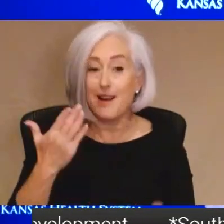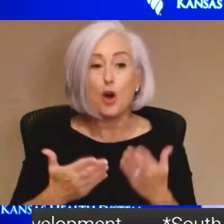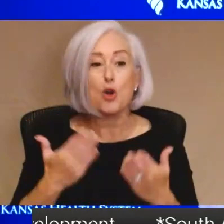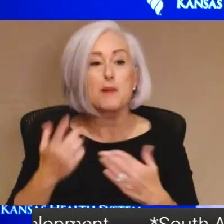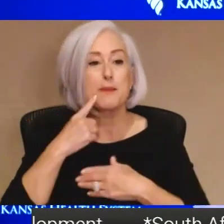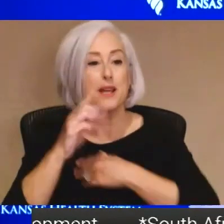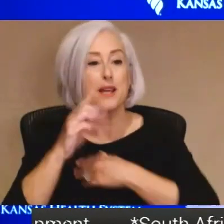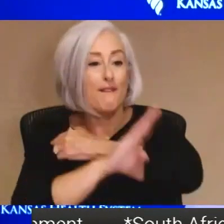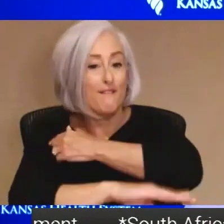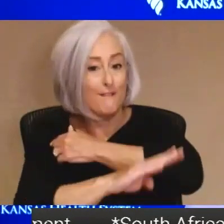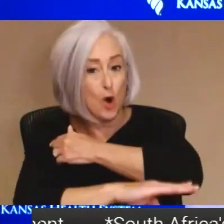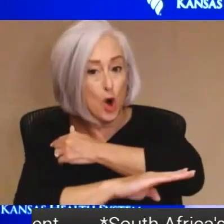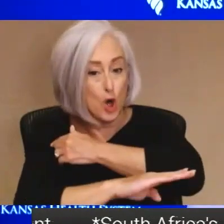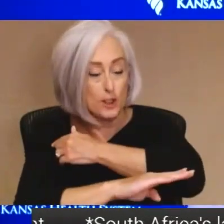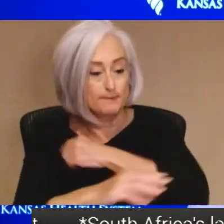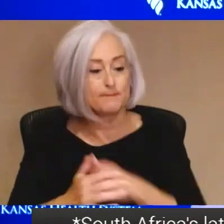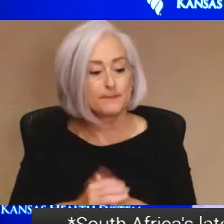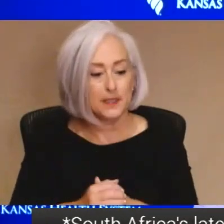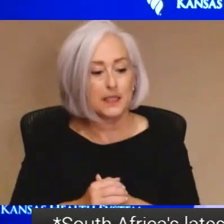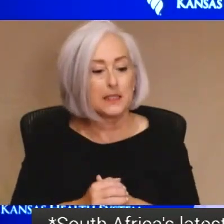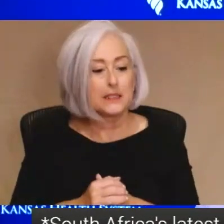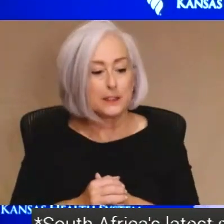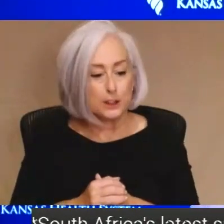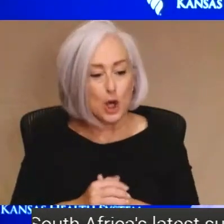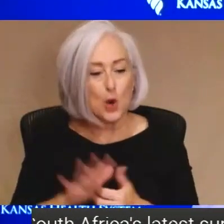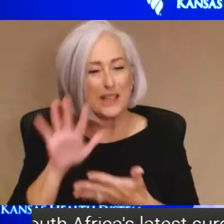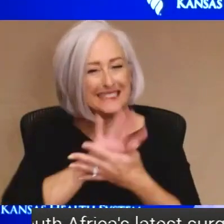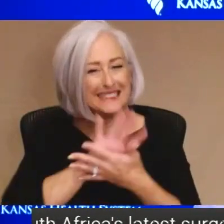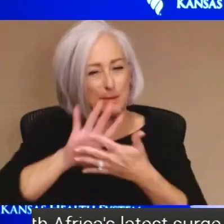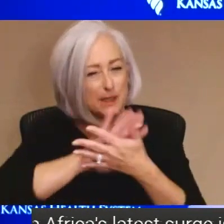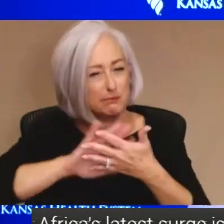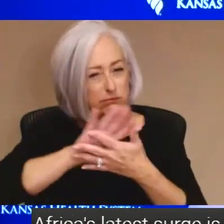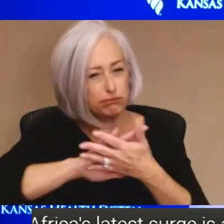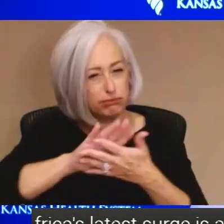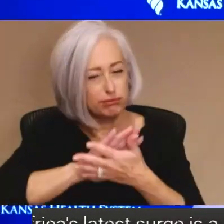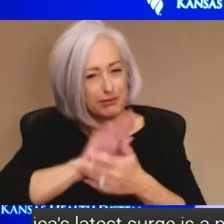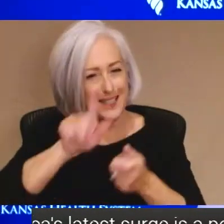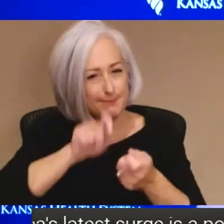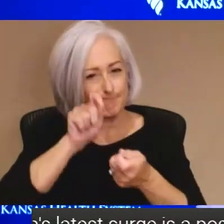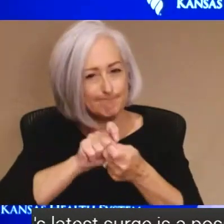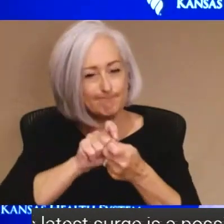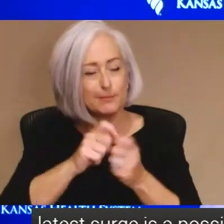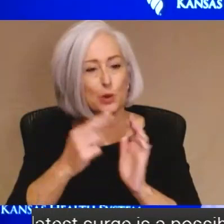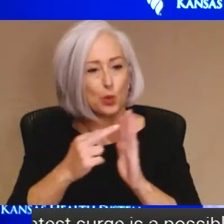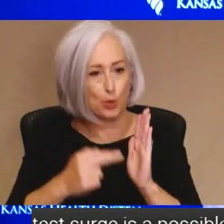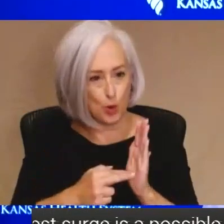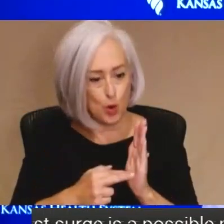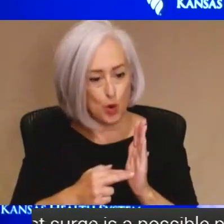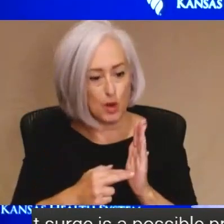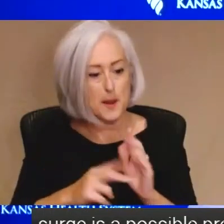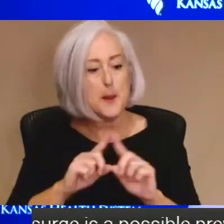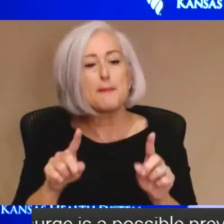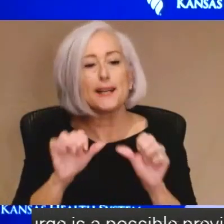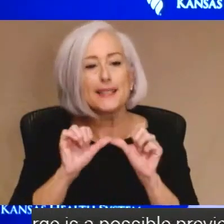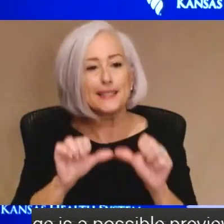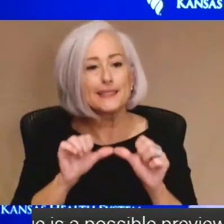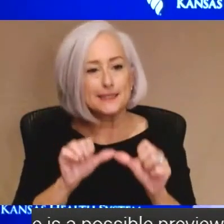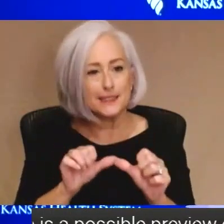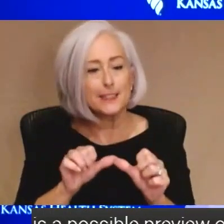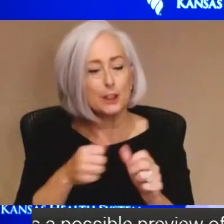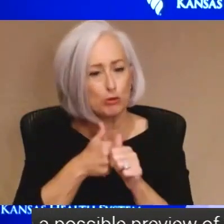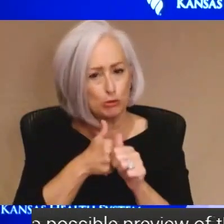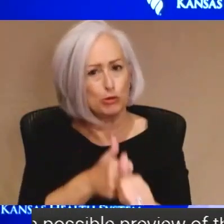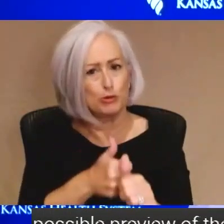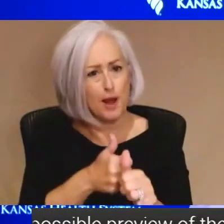is some gray area there. Just kind of continue to stay with us. But if you wanted to